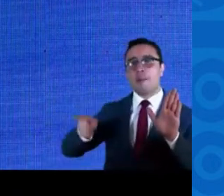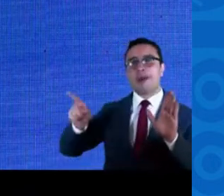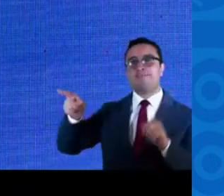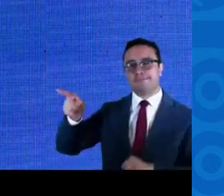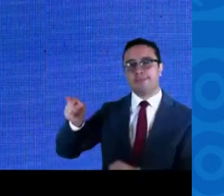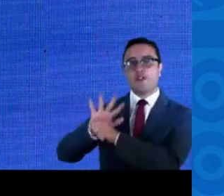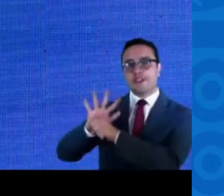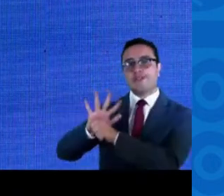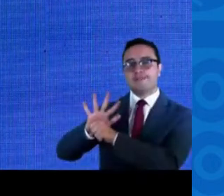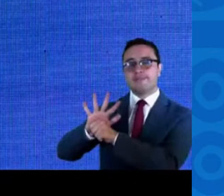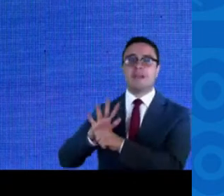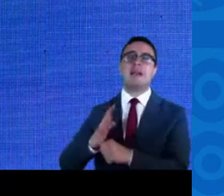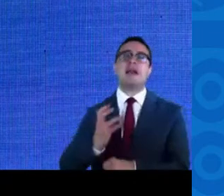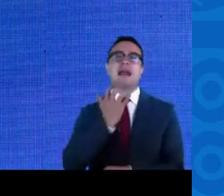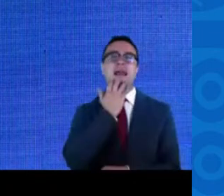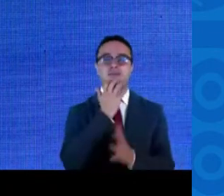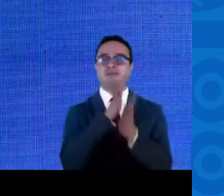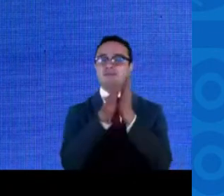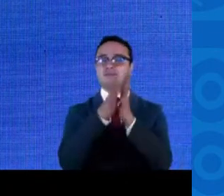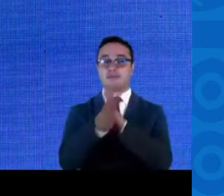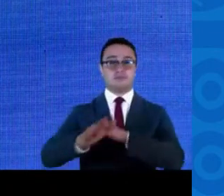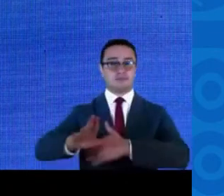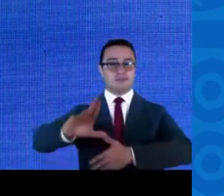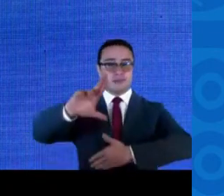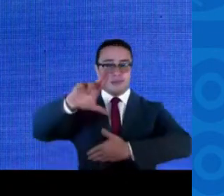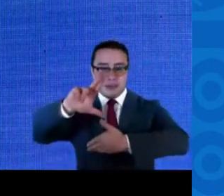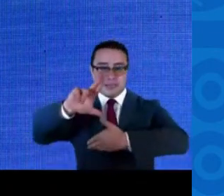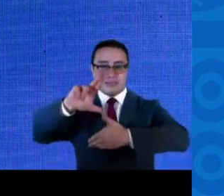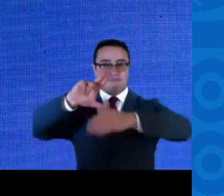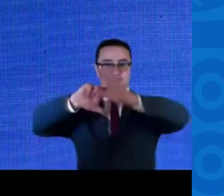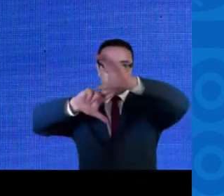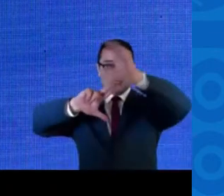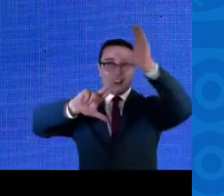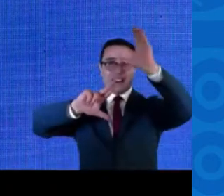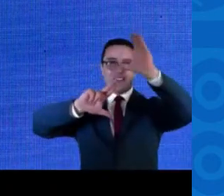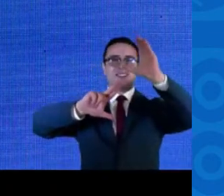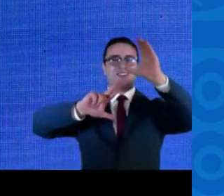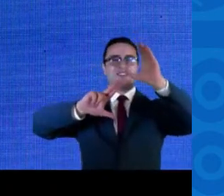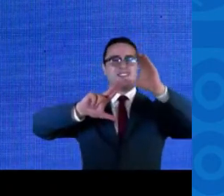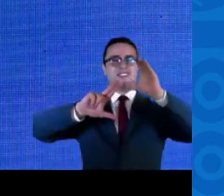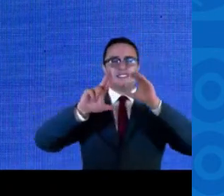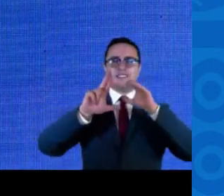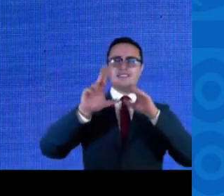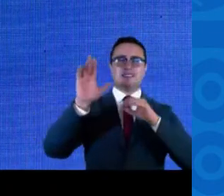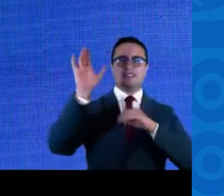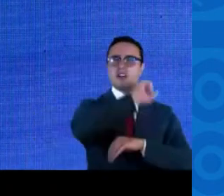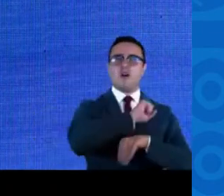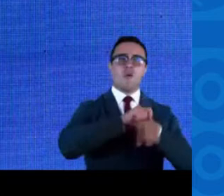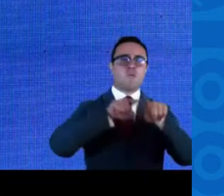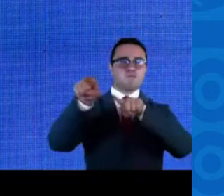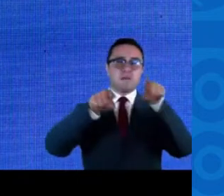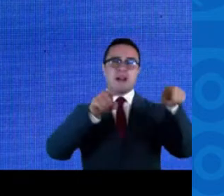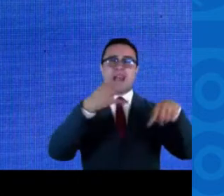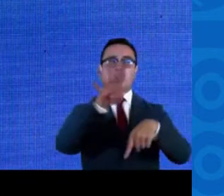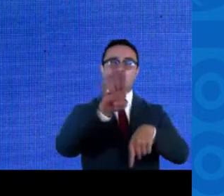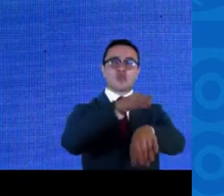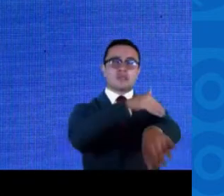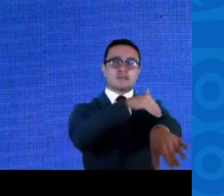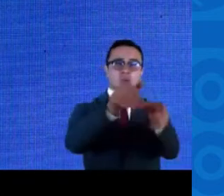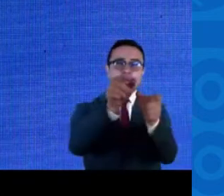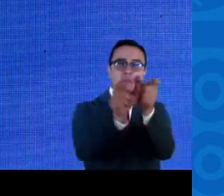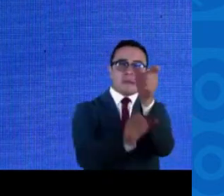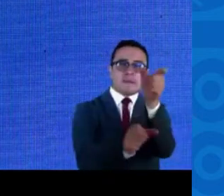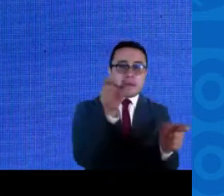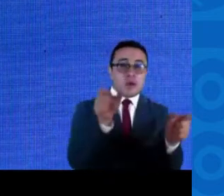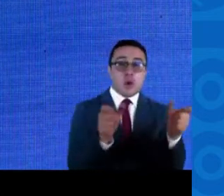lose ground. The situation is so critical that in Latin America and the Caribbean, we have had